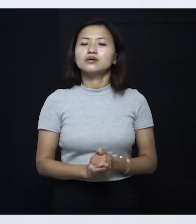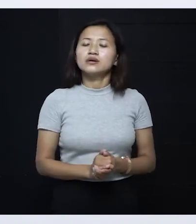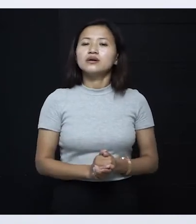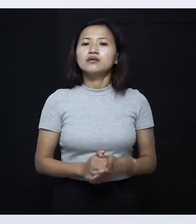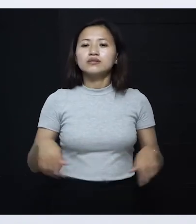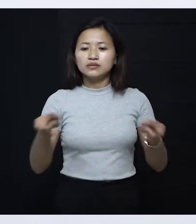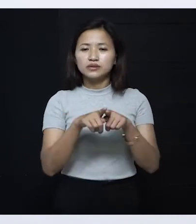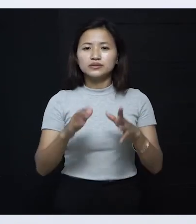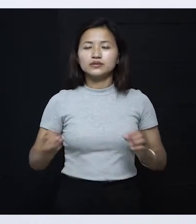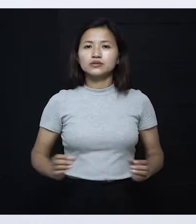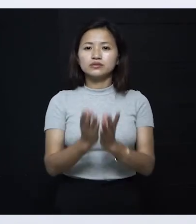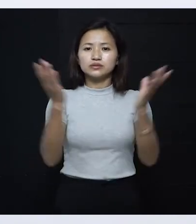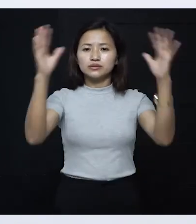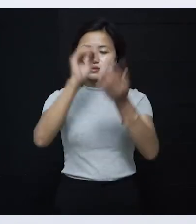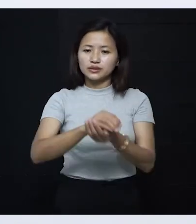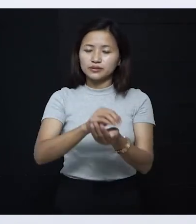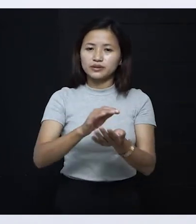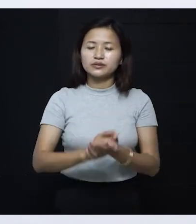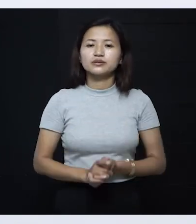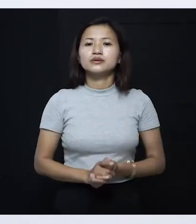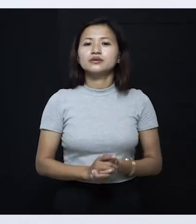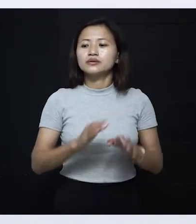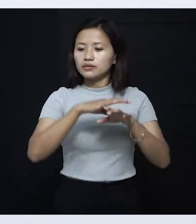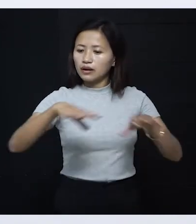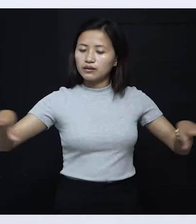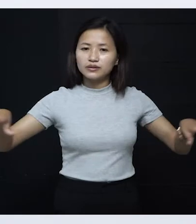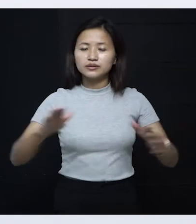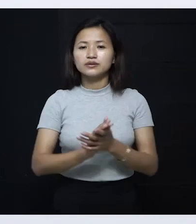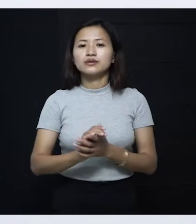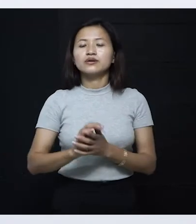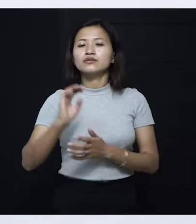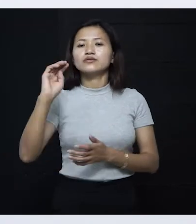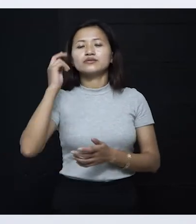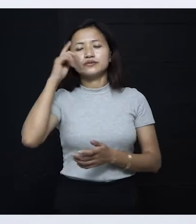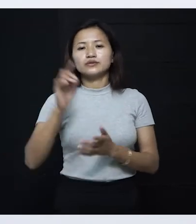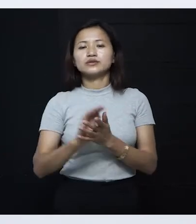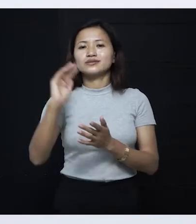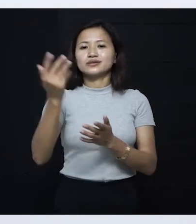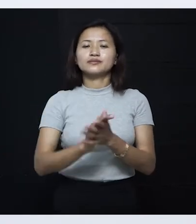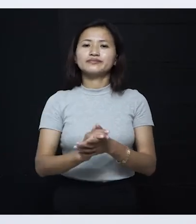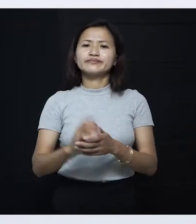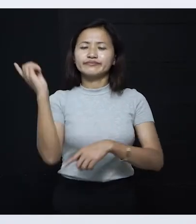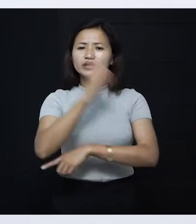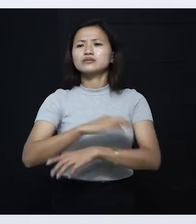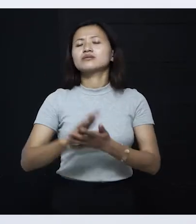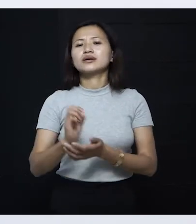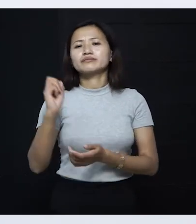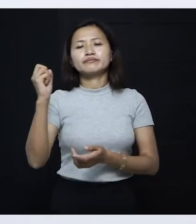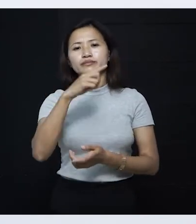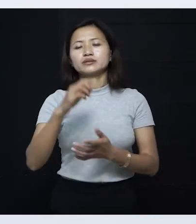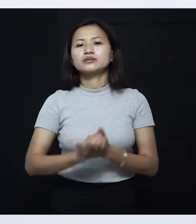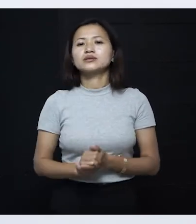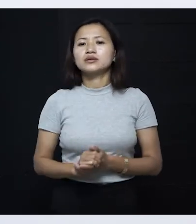trees, and the trees will be kept as it is. It will be lying there for some days or for months, okay? Then